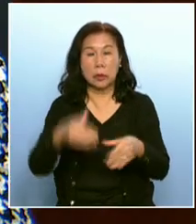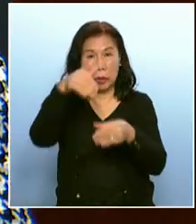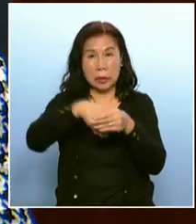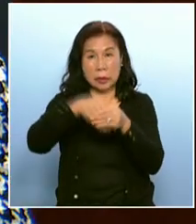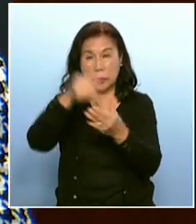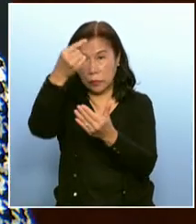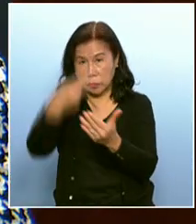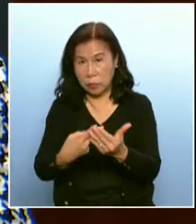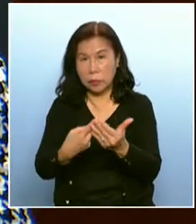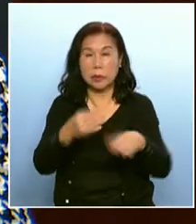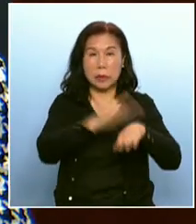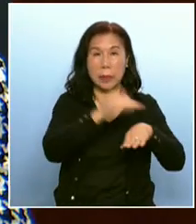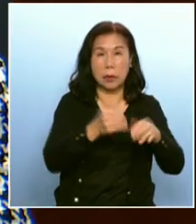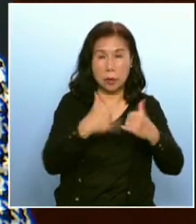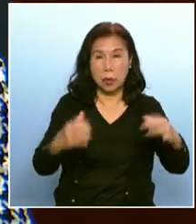alert devices.